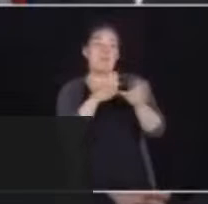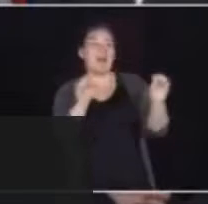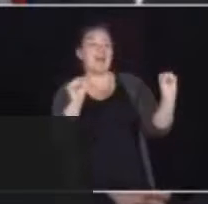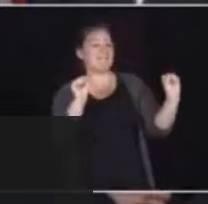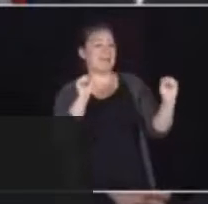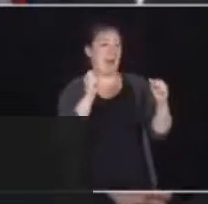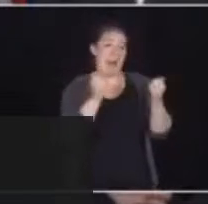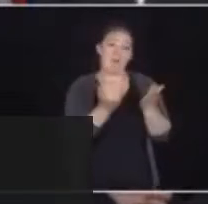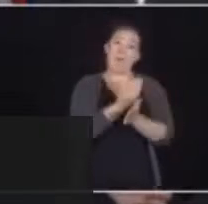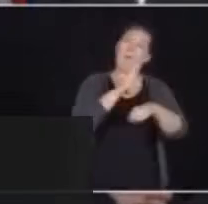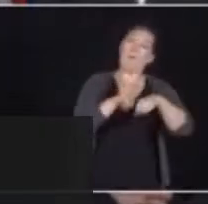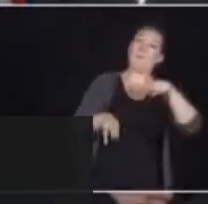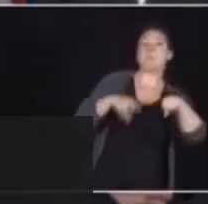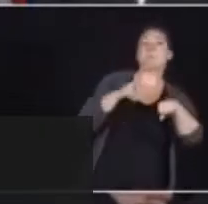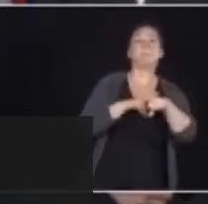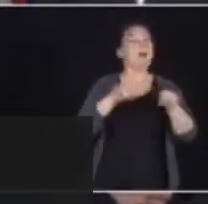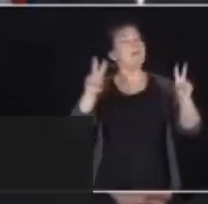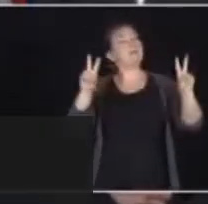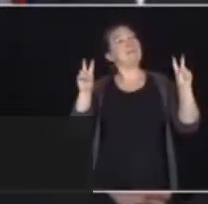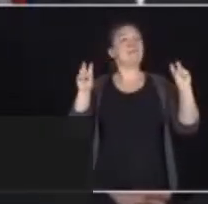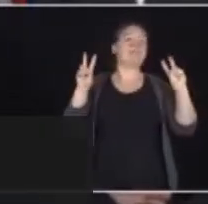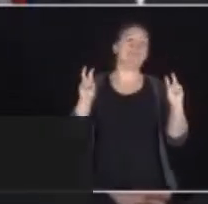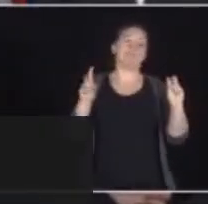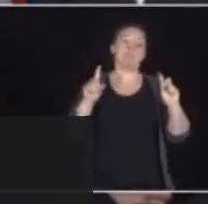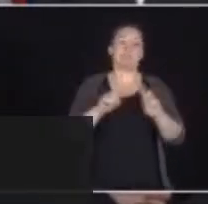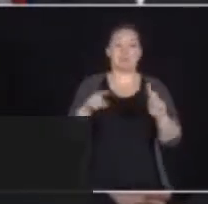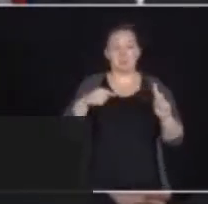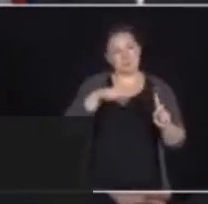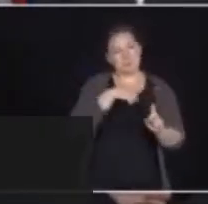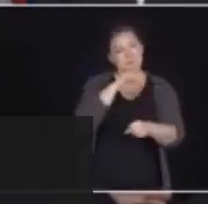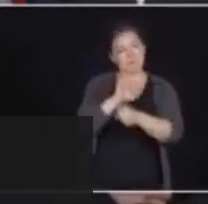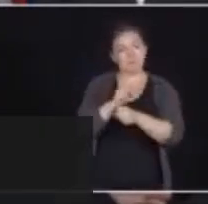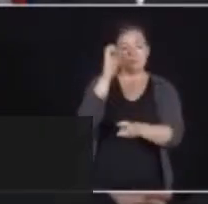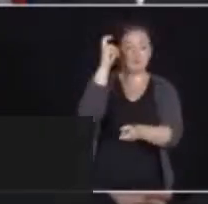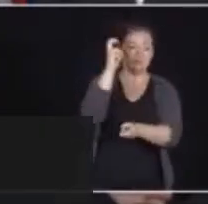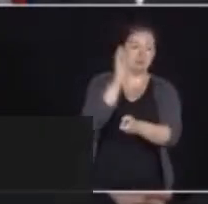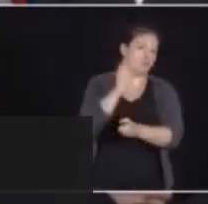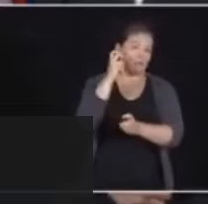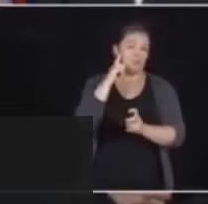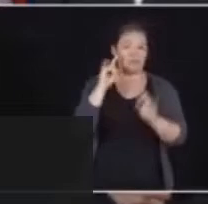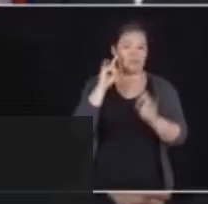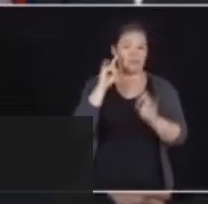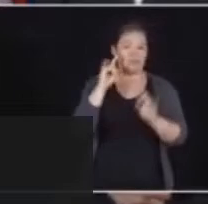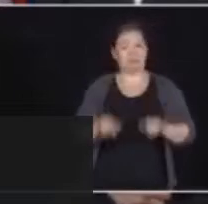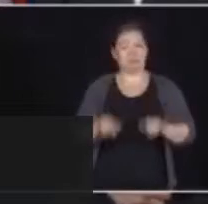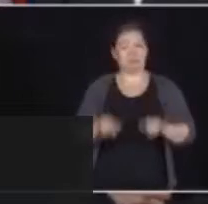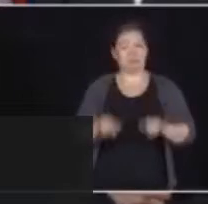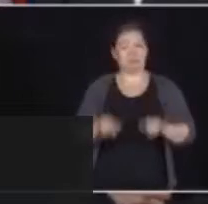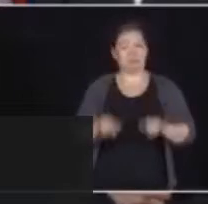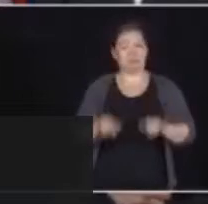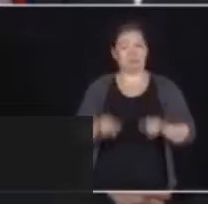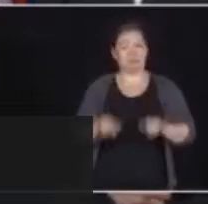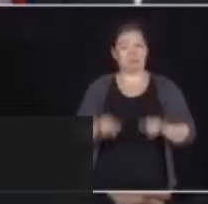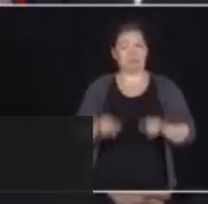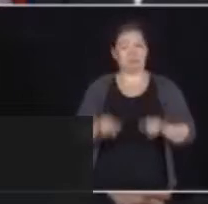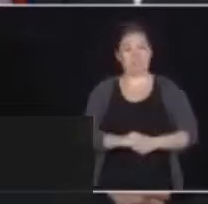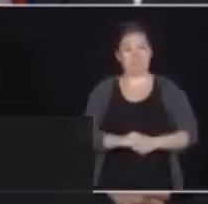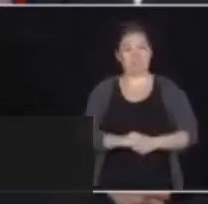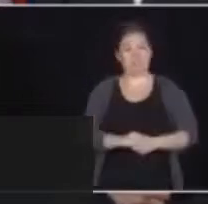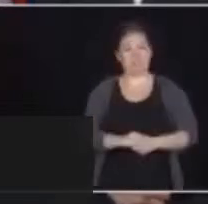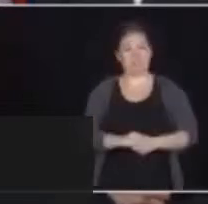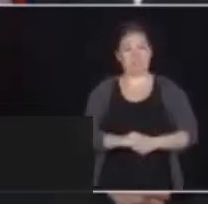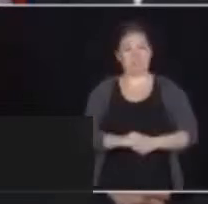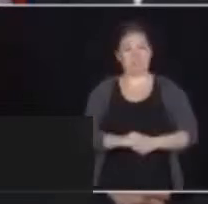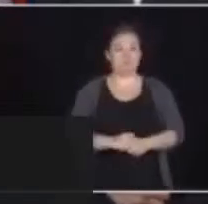that plays out. But we're working extremely hard on this. Next question. Next question comes from Lauren